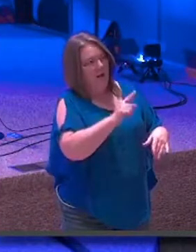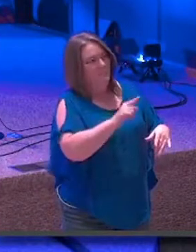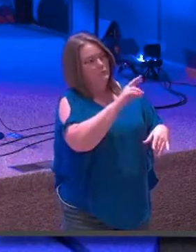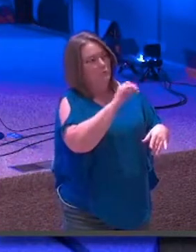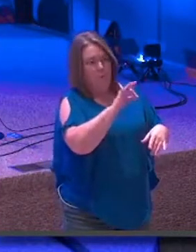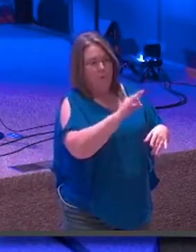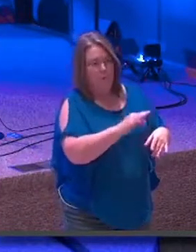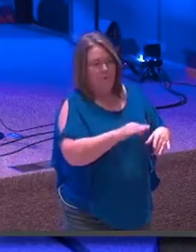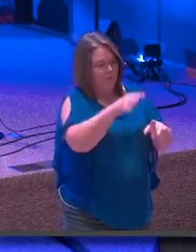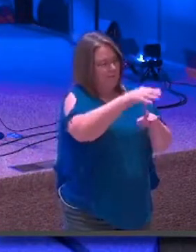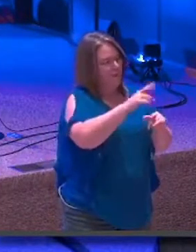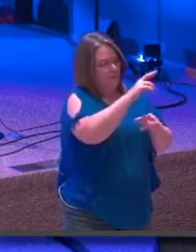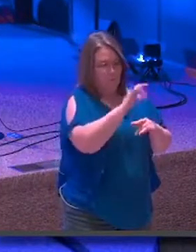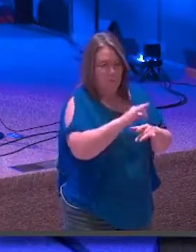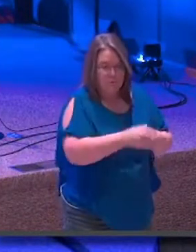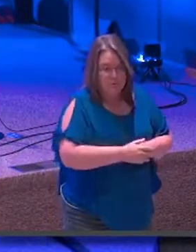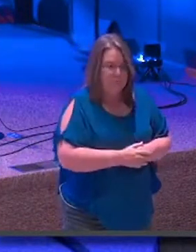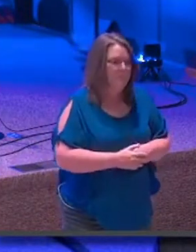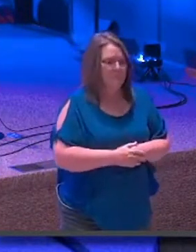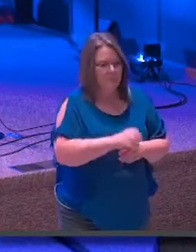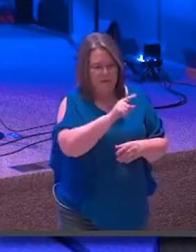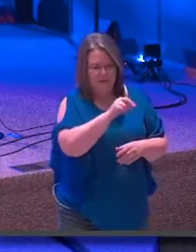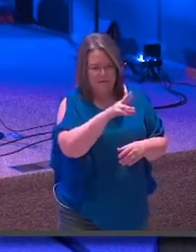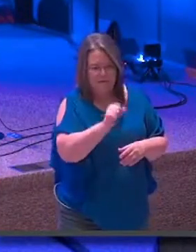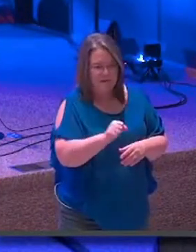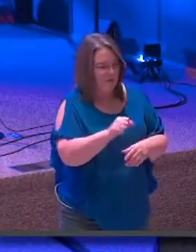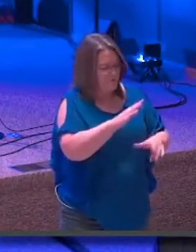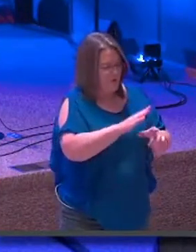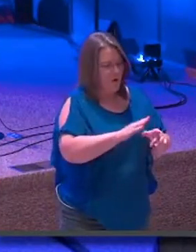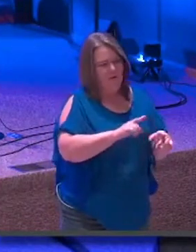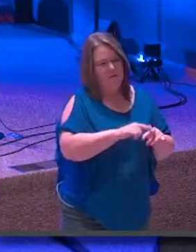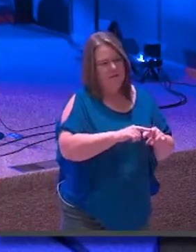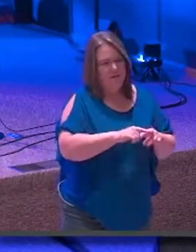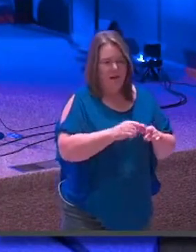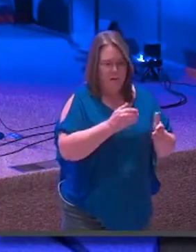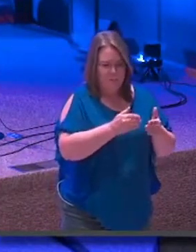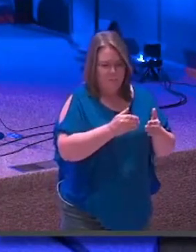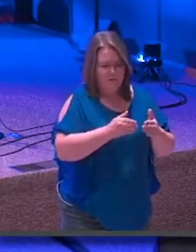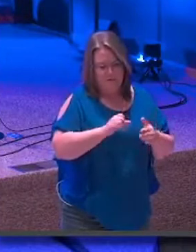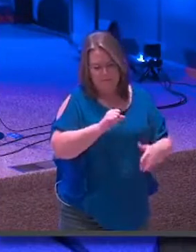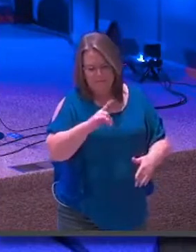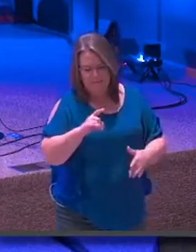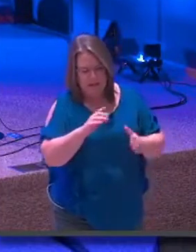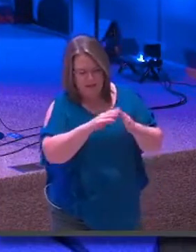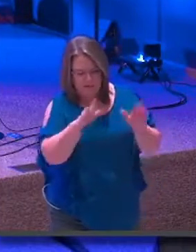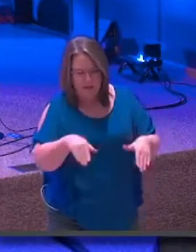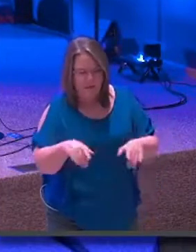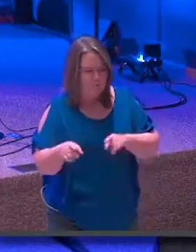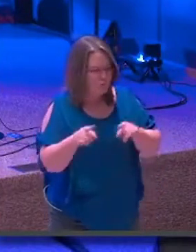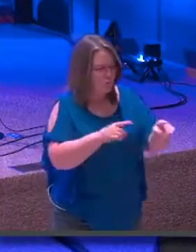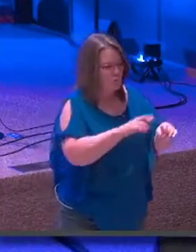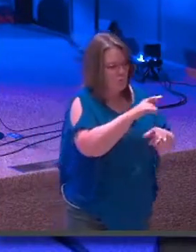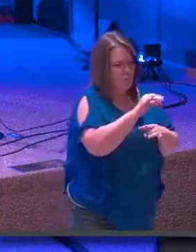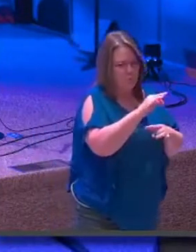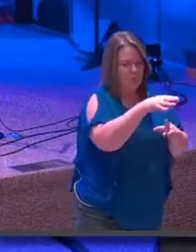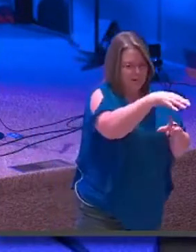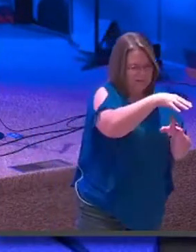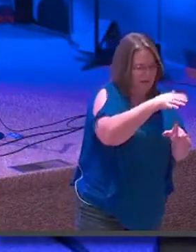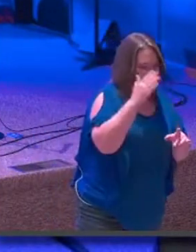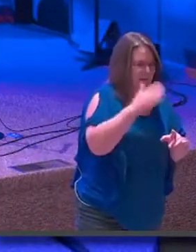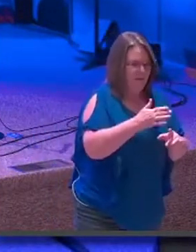Middle East times, there was a stairway up on the side of the house to go up to a flattened roof on top where they would store